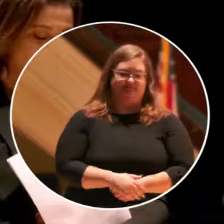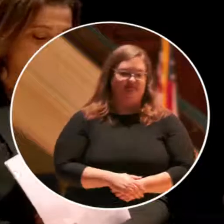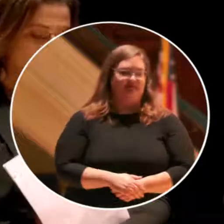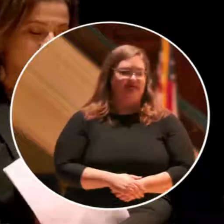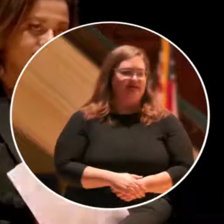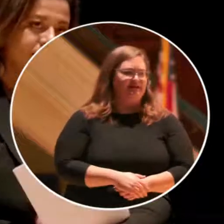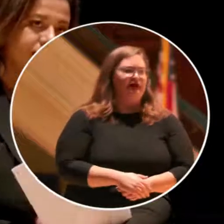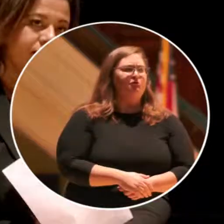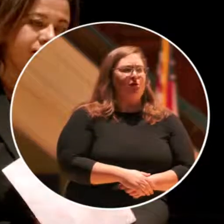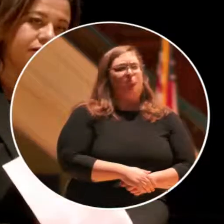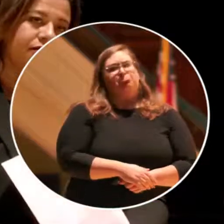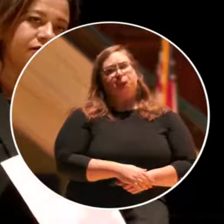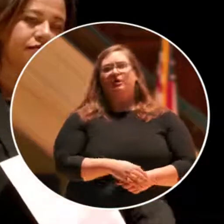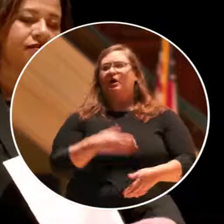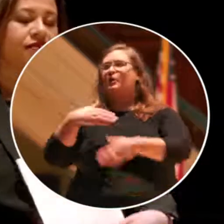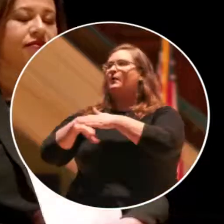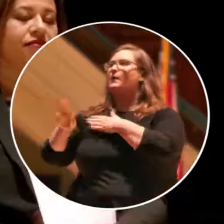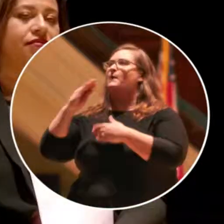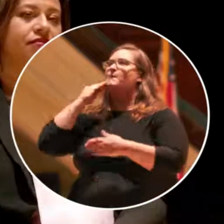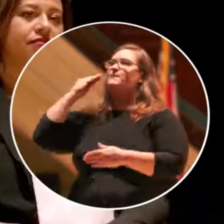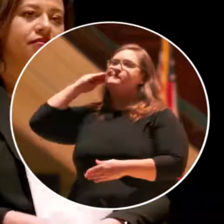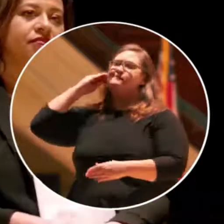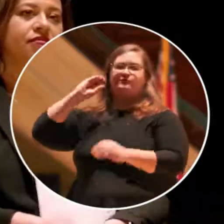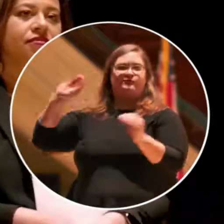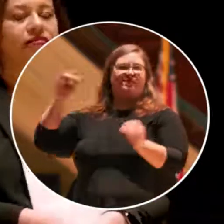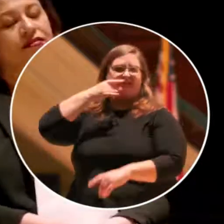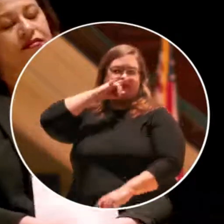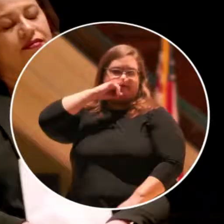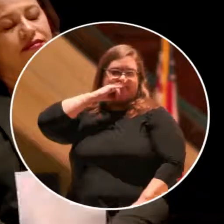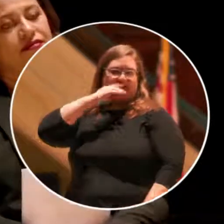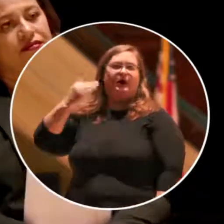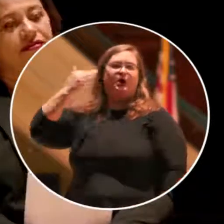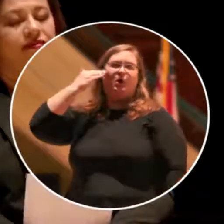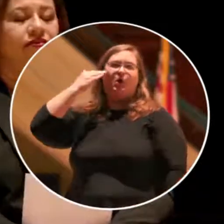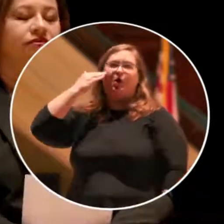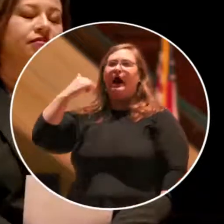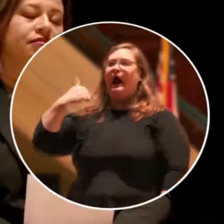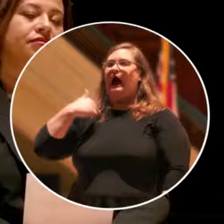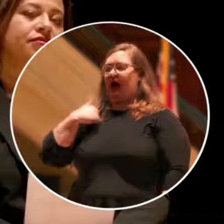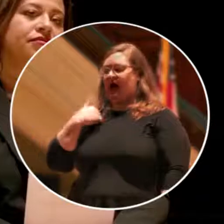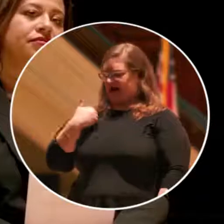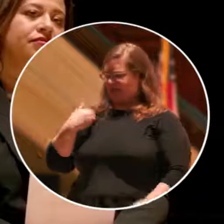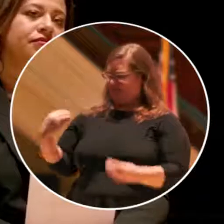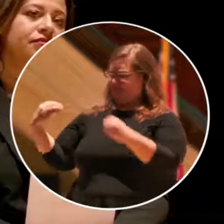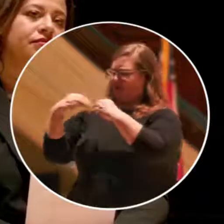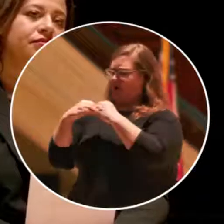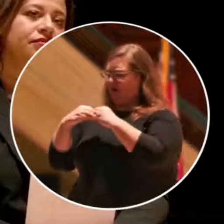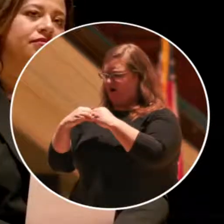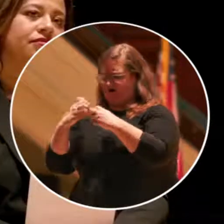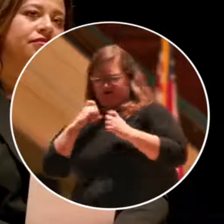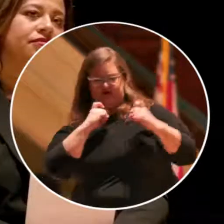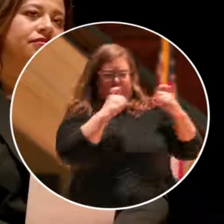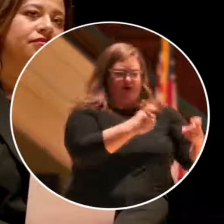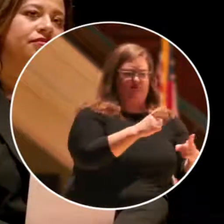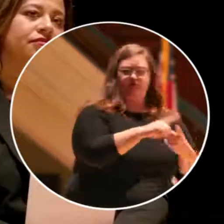home somewhat freeing, because I know I will have more to give of myself the next